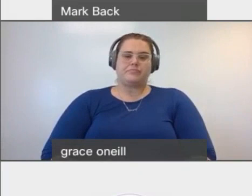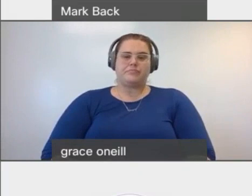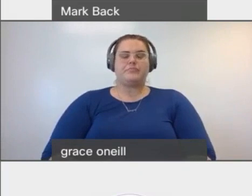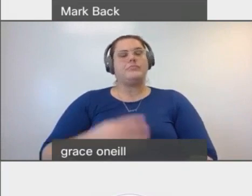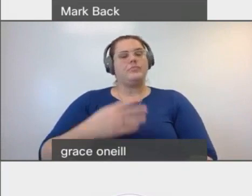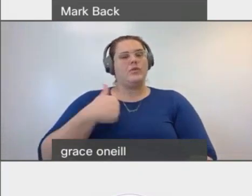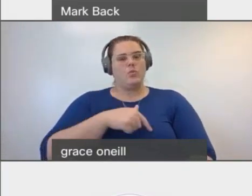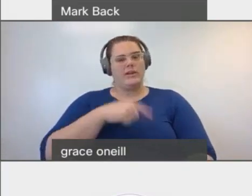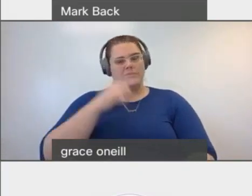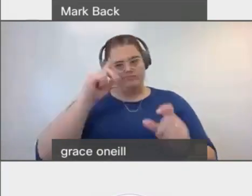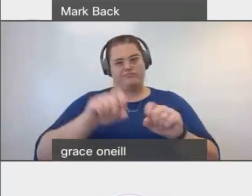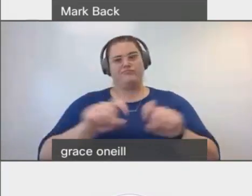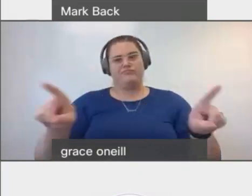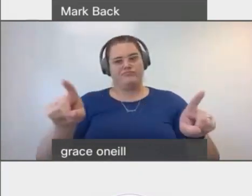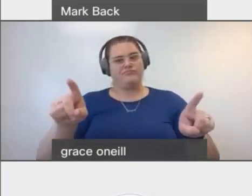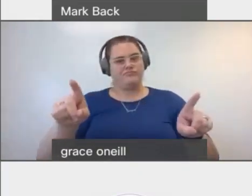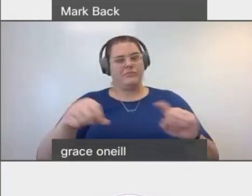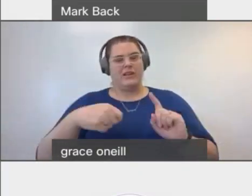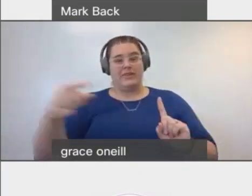retainer payments.